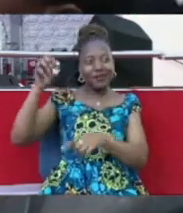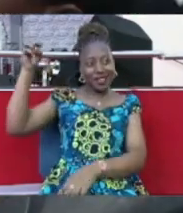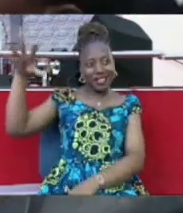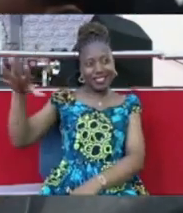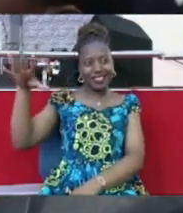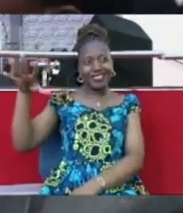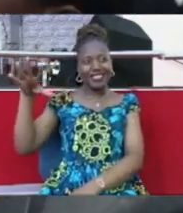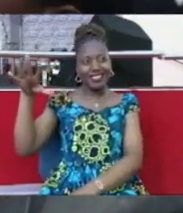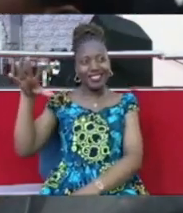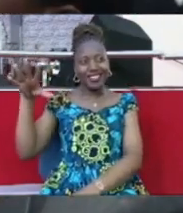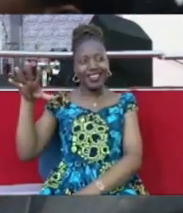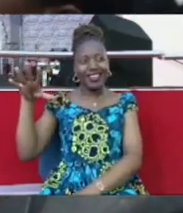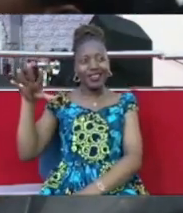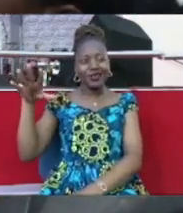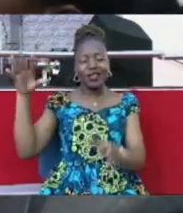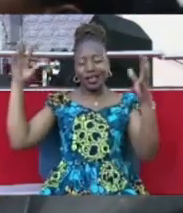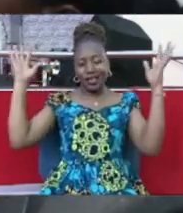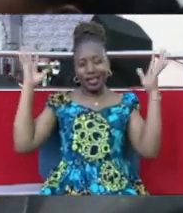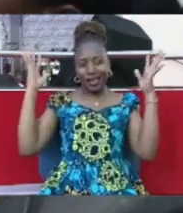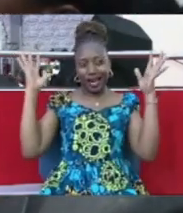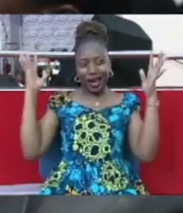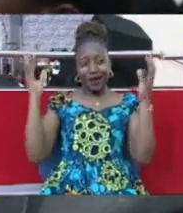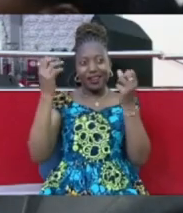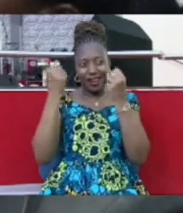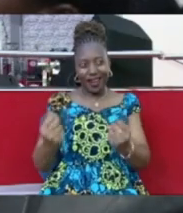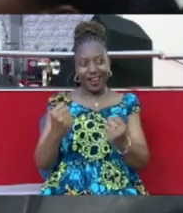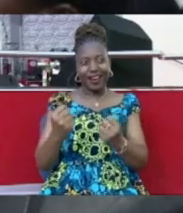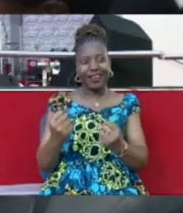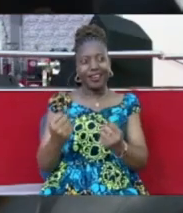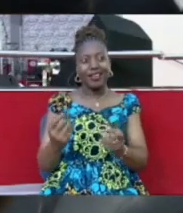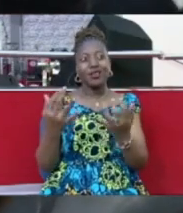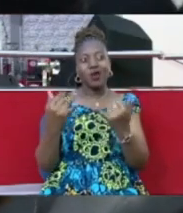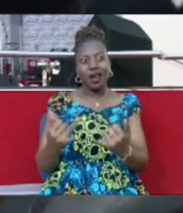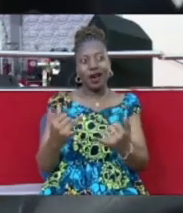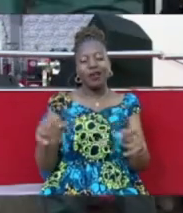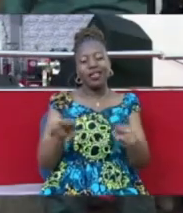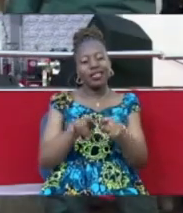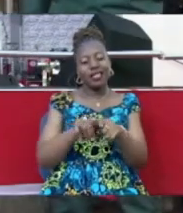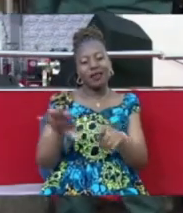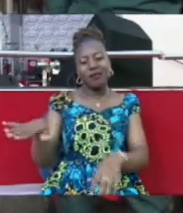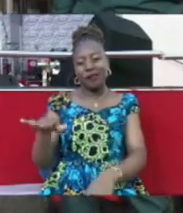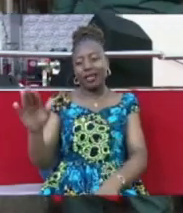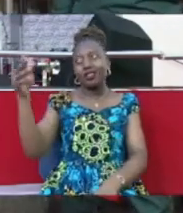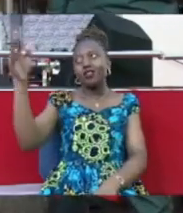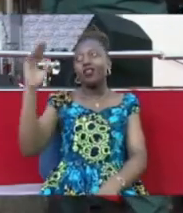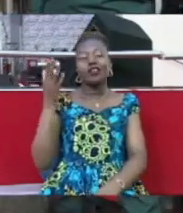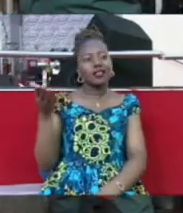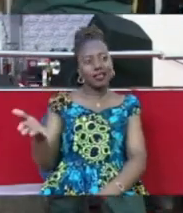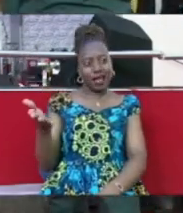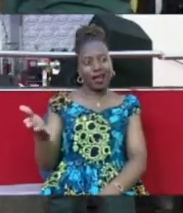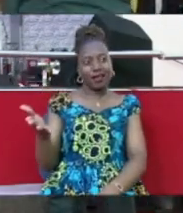heard. Even there, the presence of the Lord is. Hata makofi ya aina hiyo, uwepo wa Mungu uko pale. In other words, we are not going